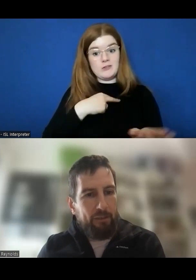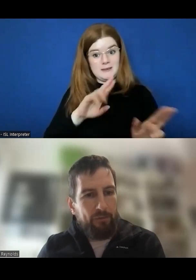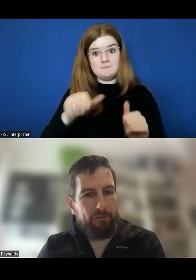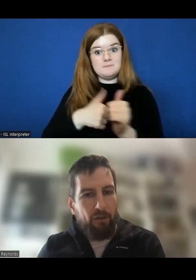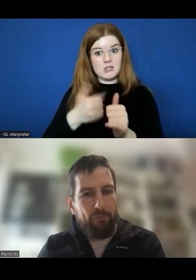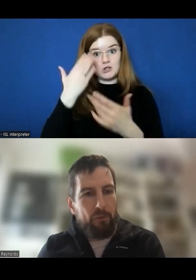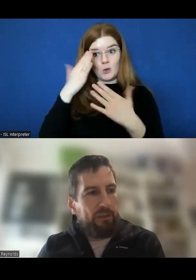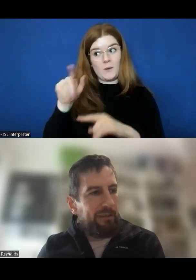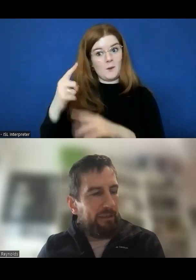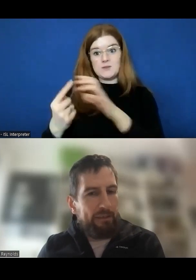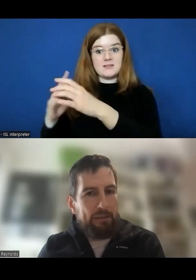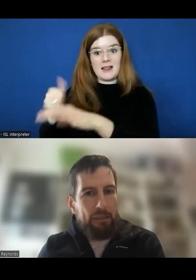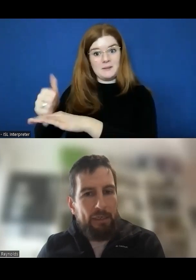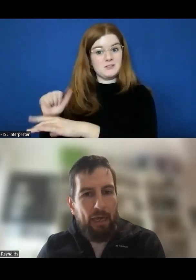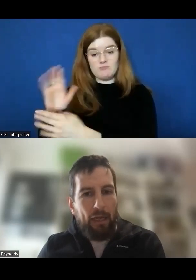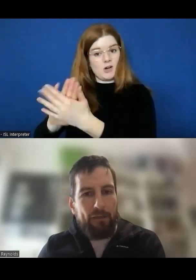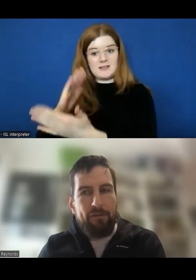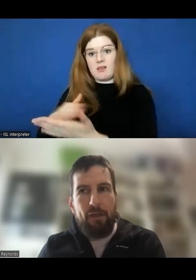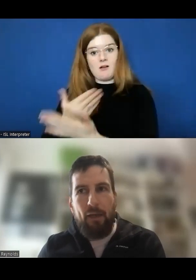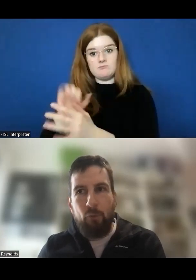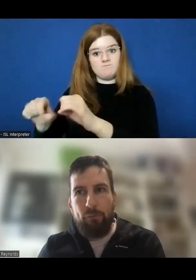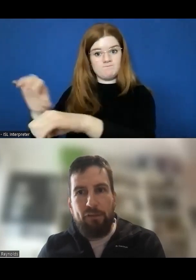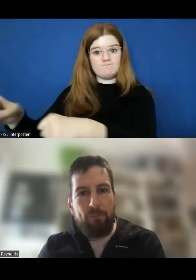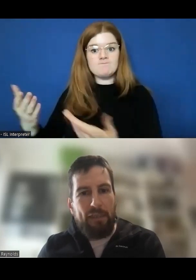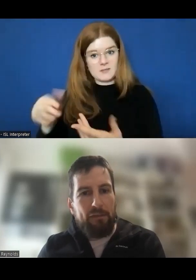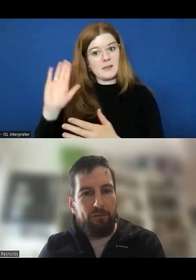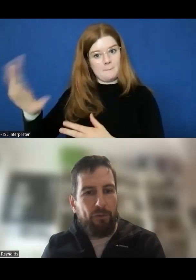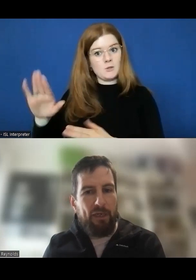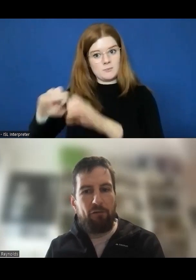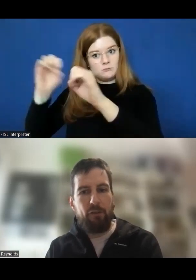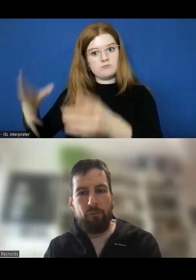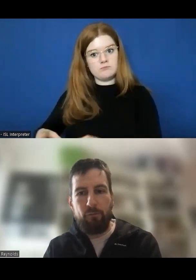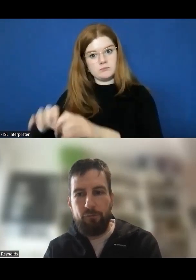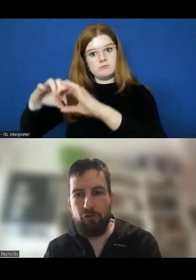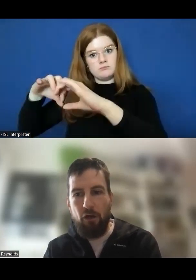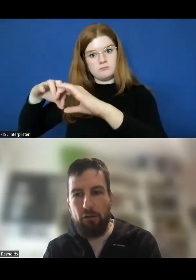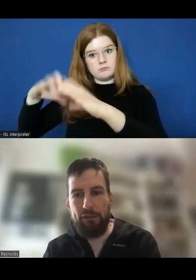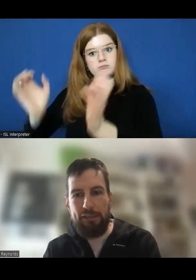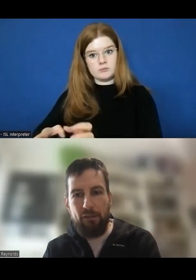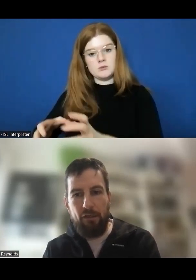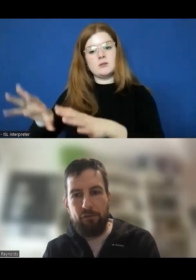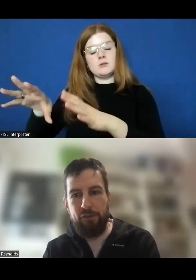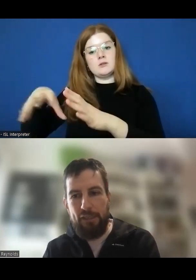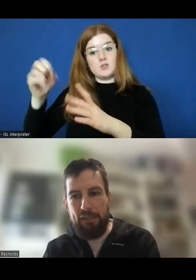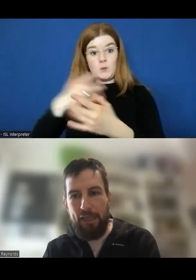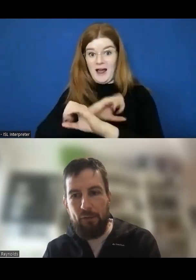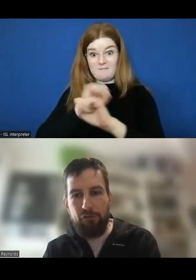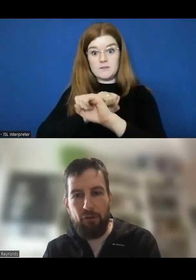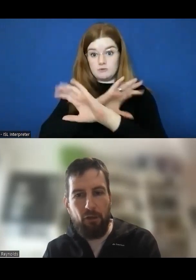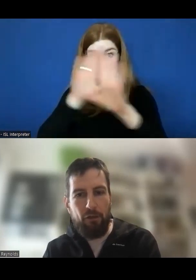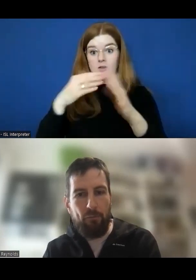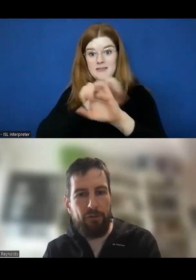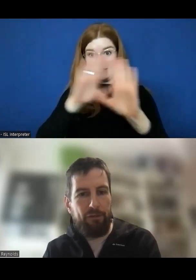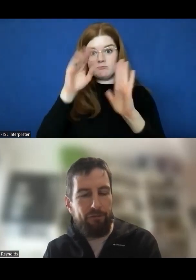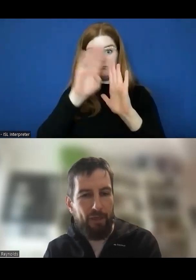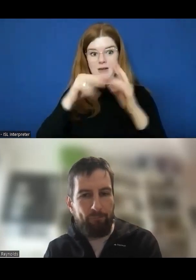the settlements are absolutely illegal and must be dismantled. And so we have, strong and clear kind of language on